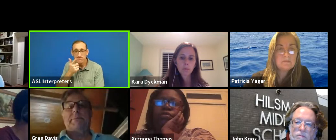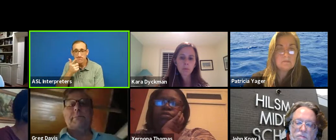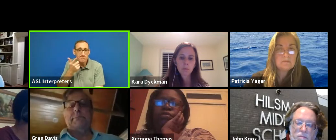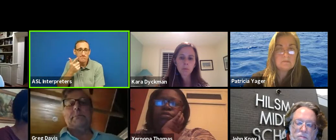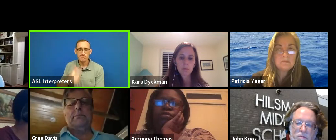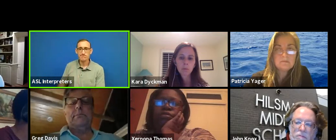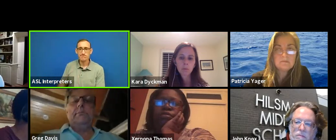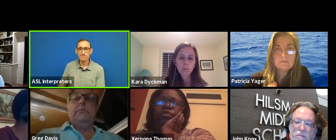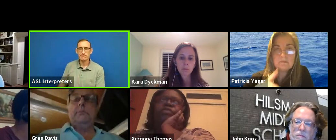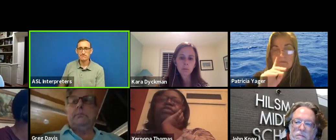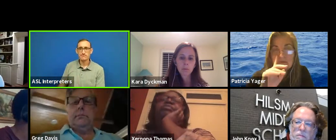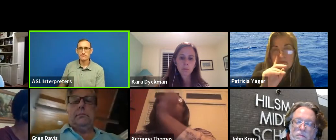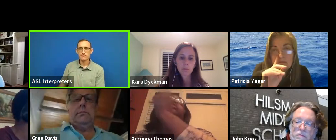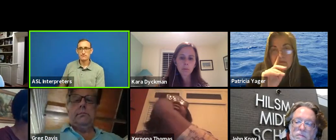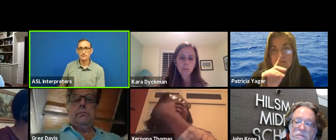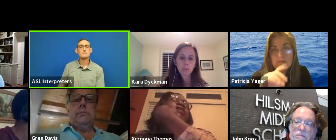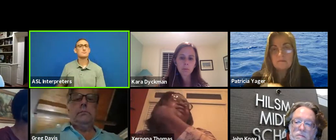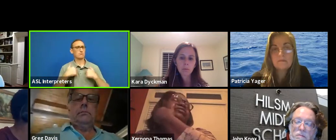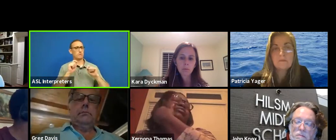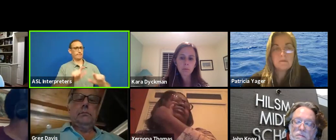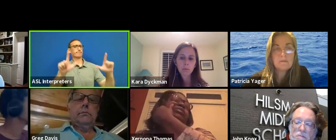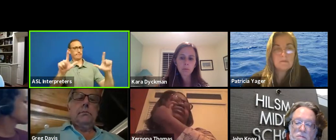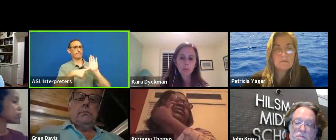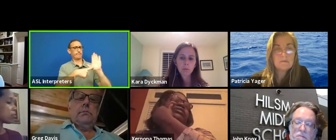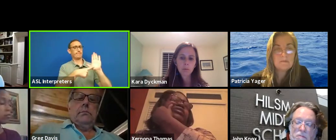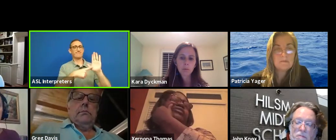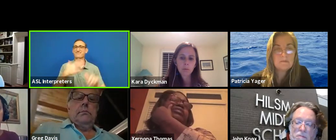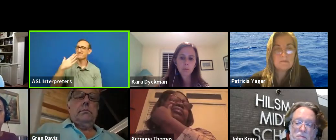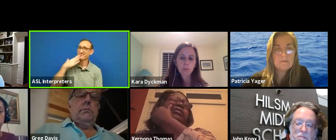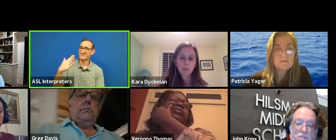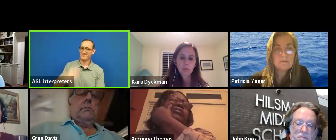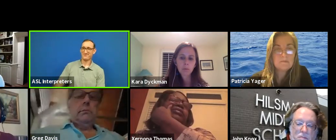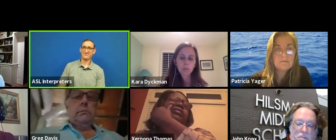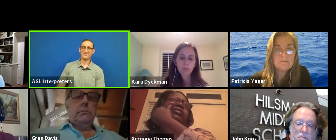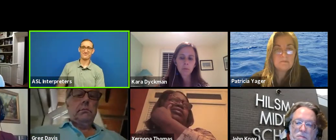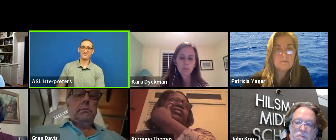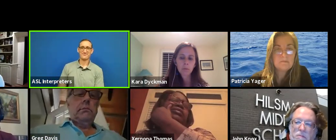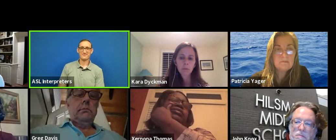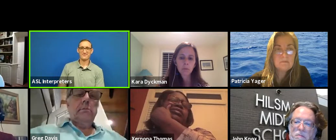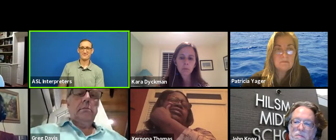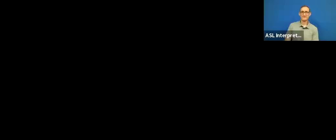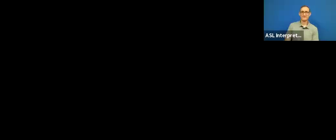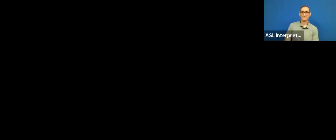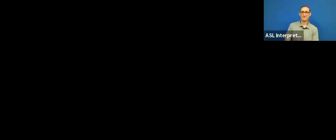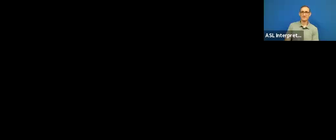I'm pulling it up. Okay, good. Thank you.